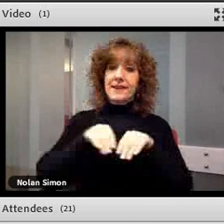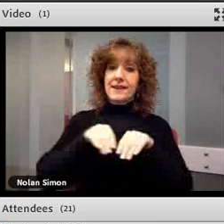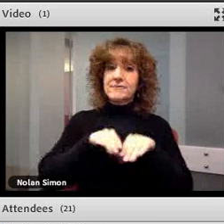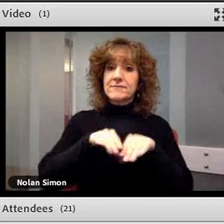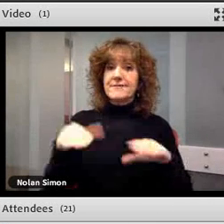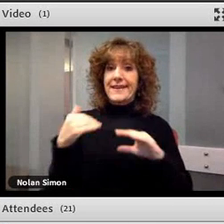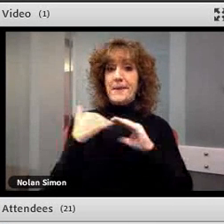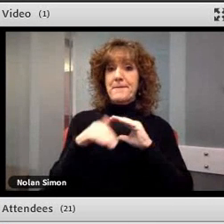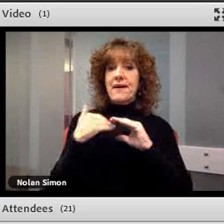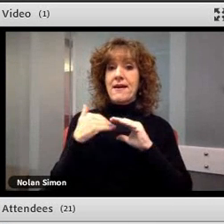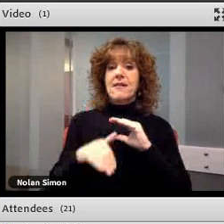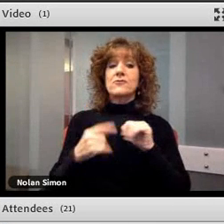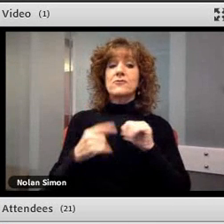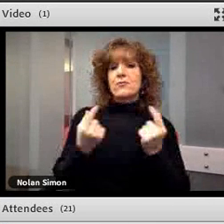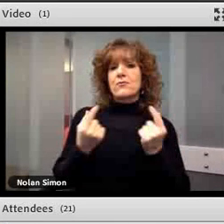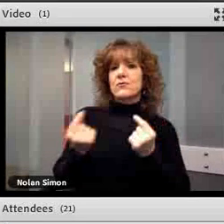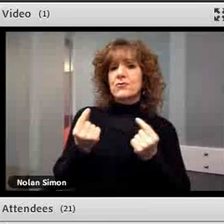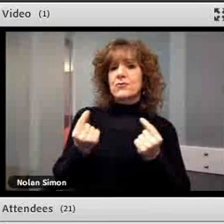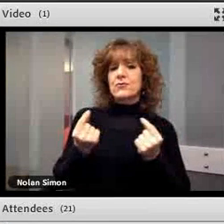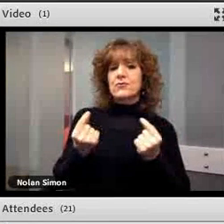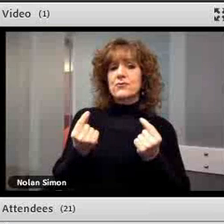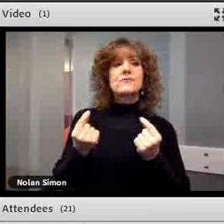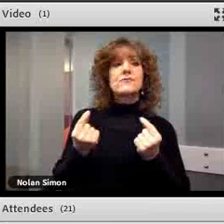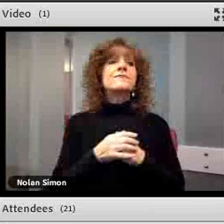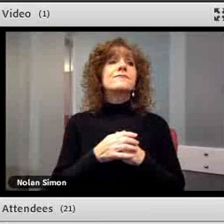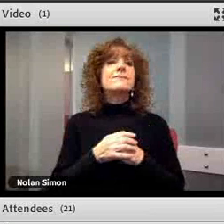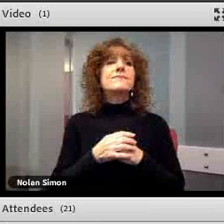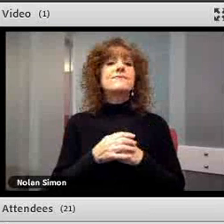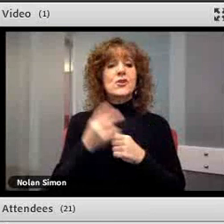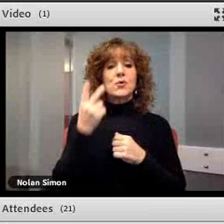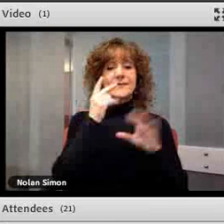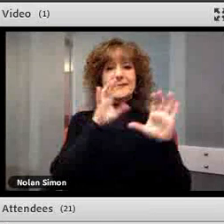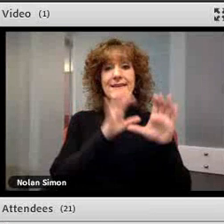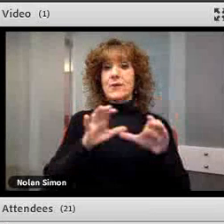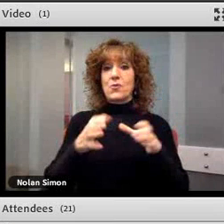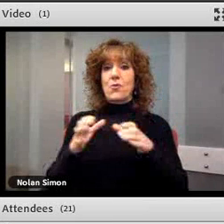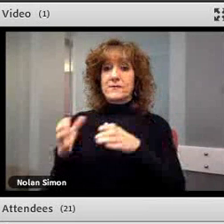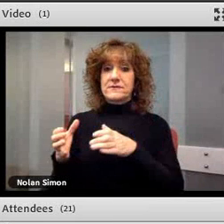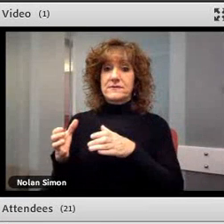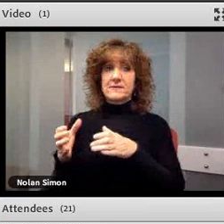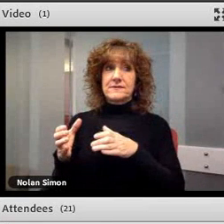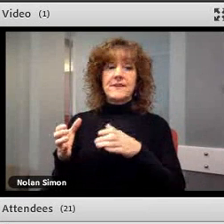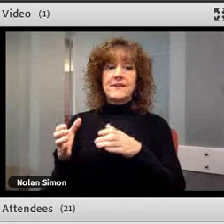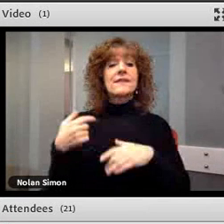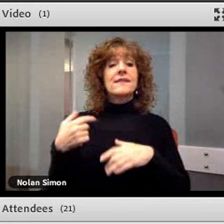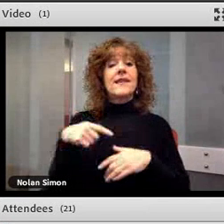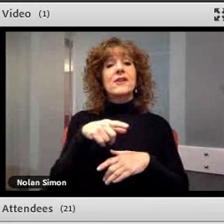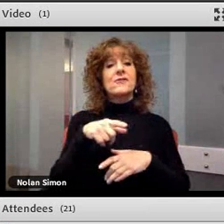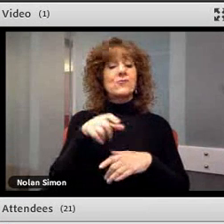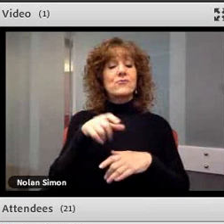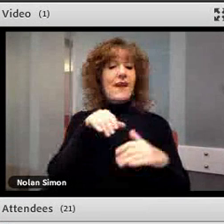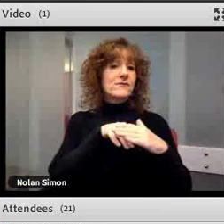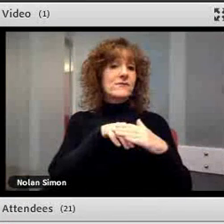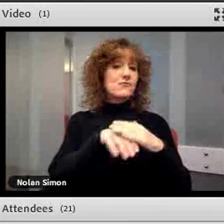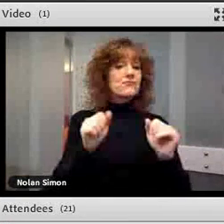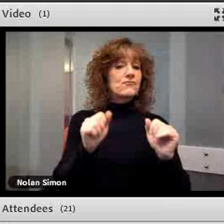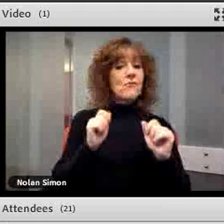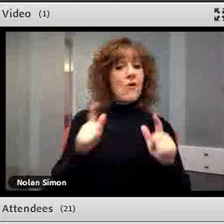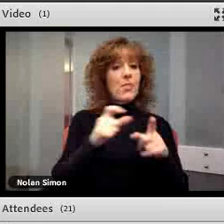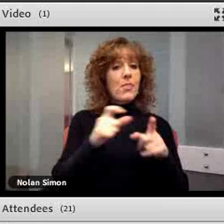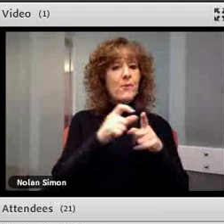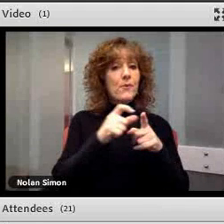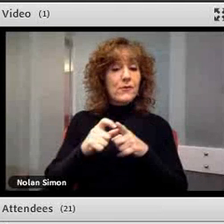the first thing you do is you get to categories. And you can either, this accesses all of the words in the